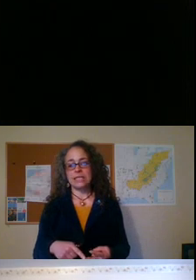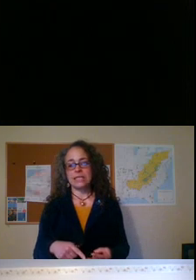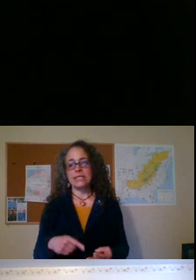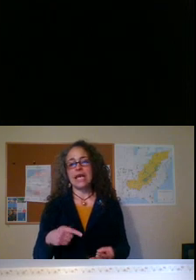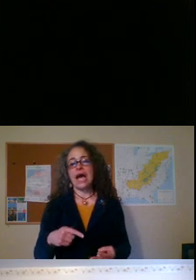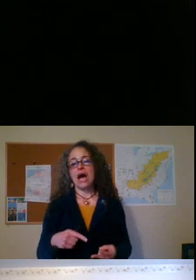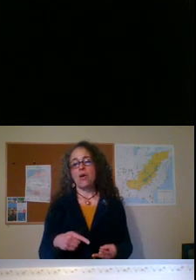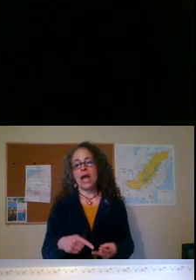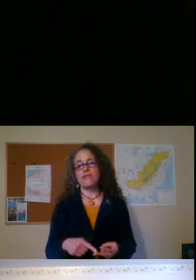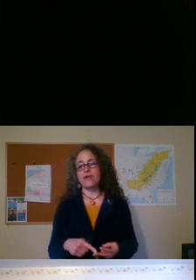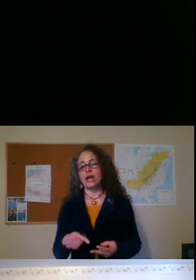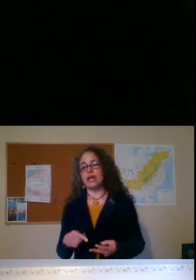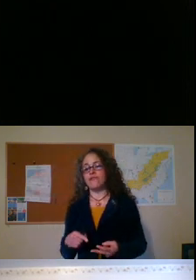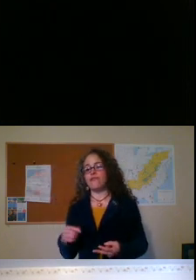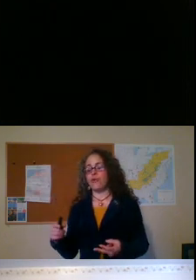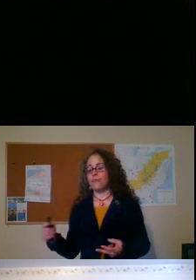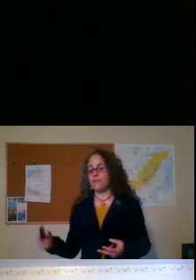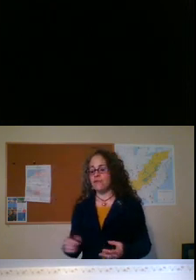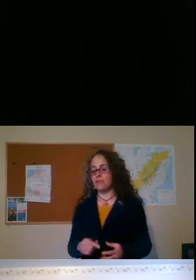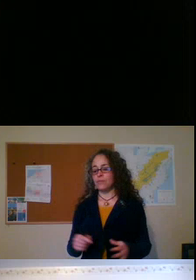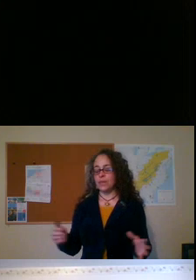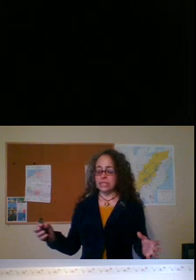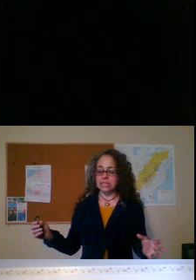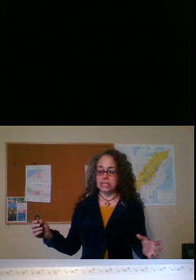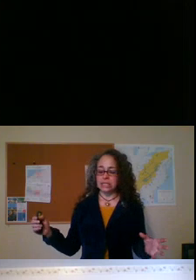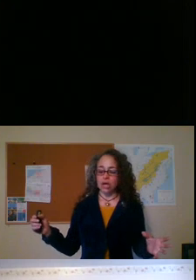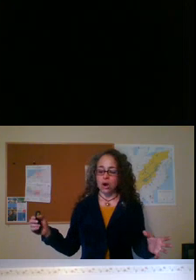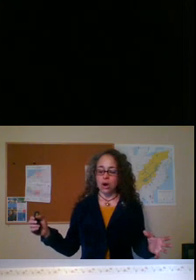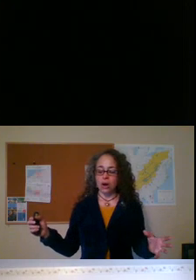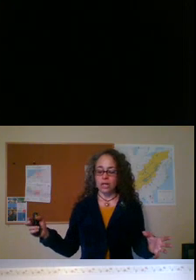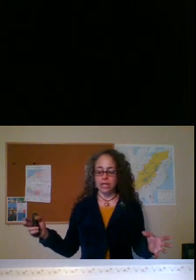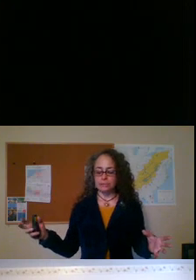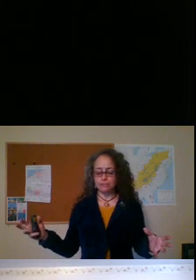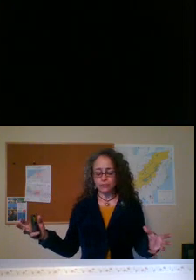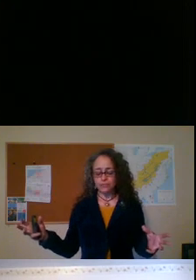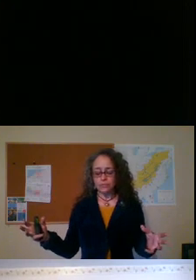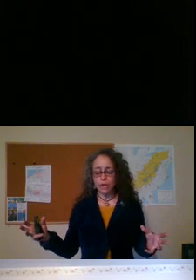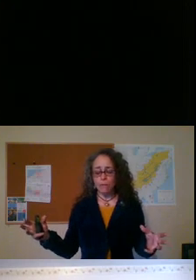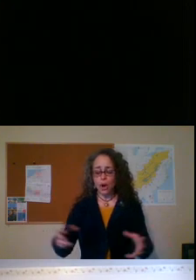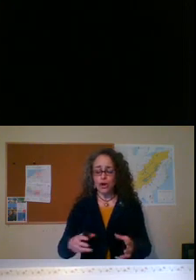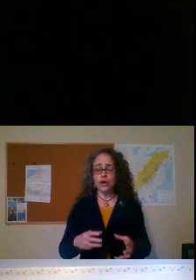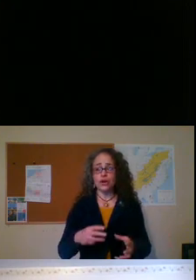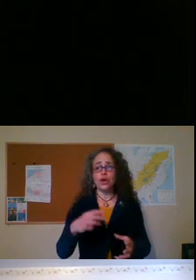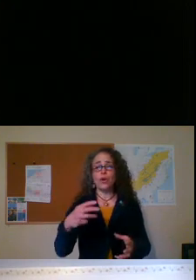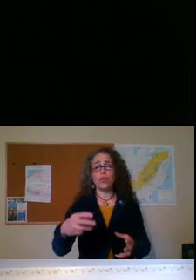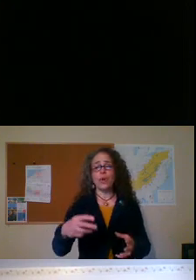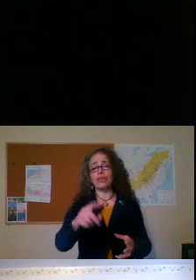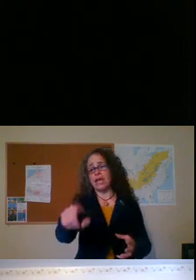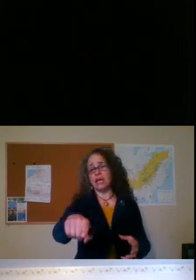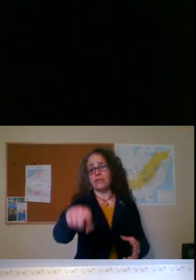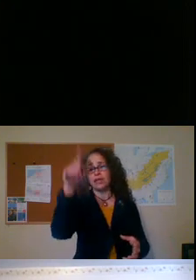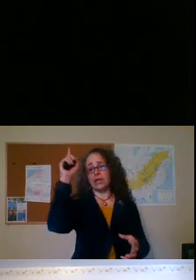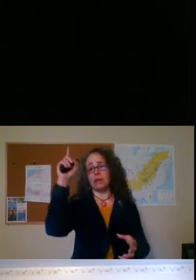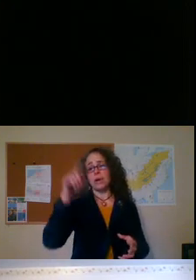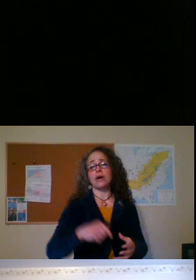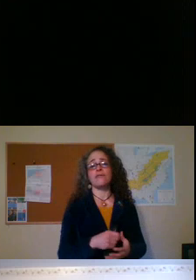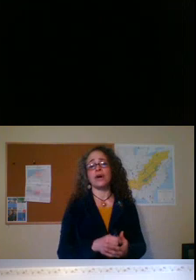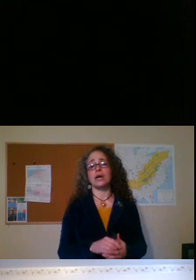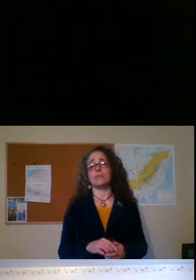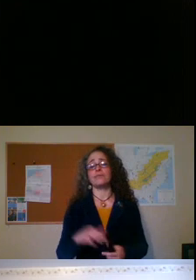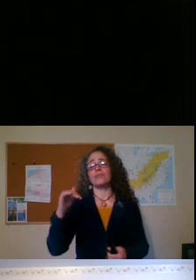for-profit businesses. However, if for-profit businesses are partnered with any of